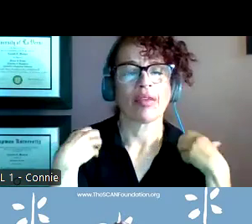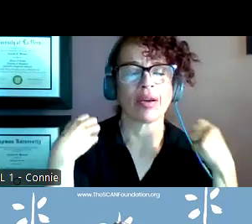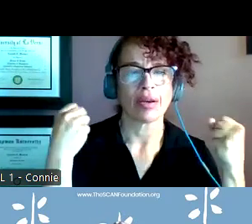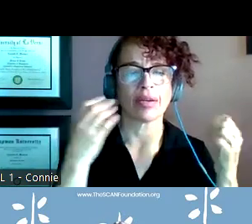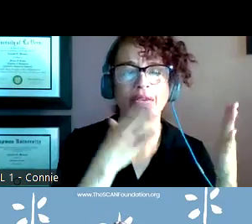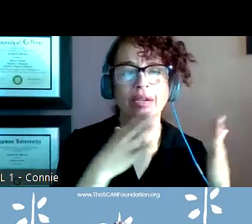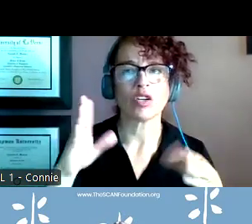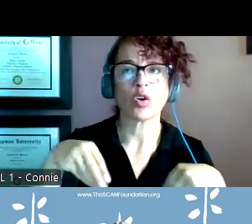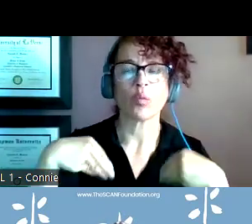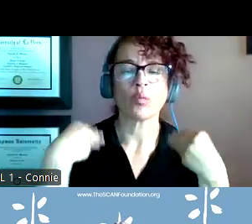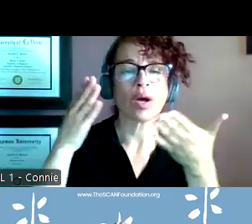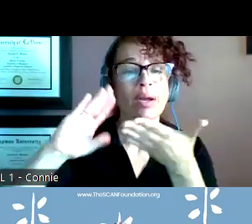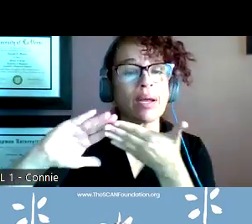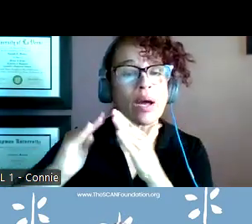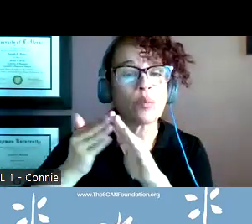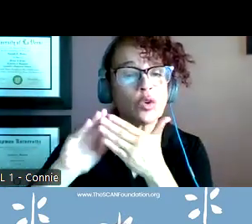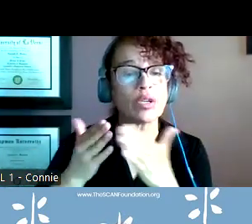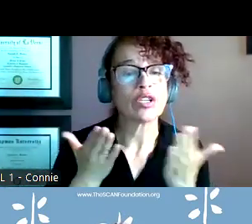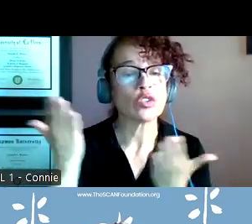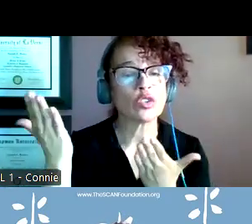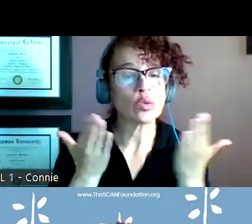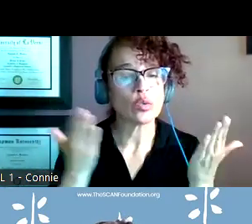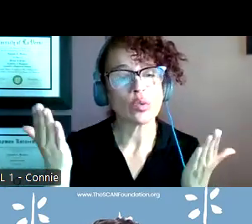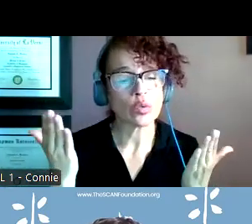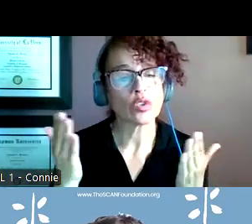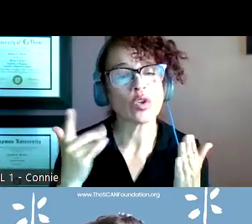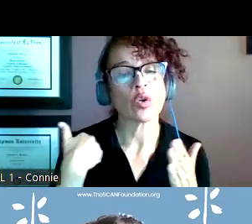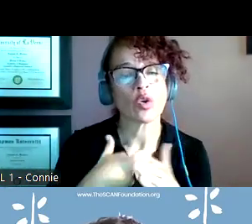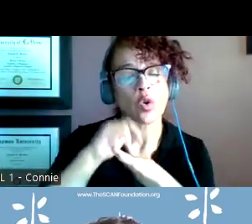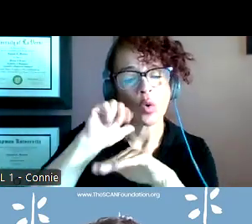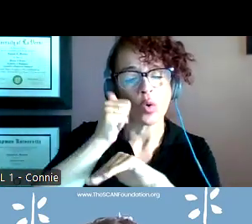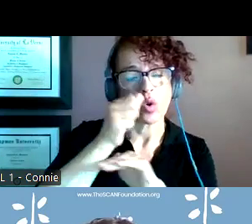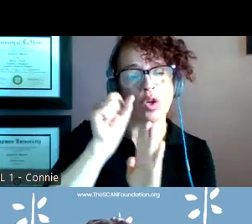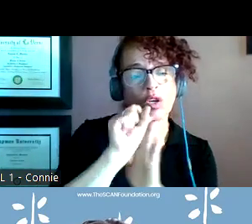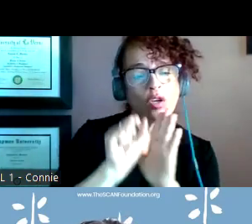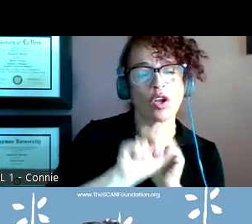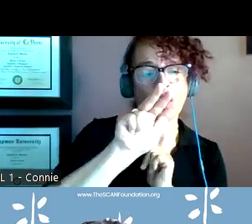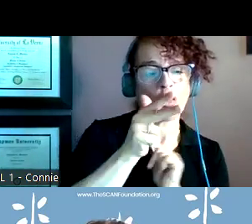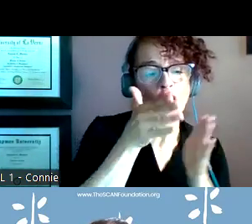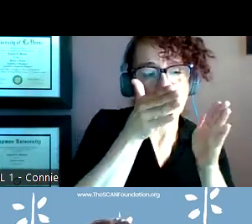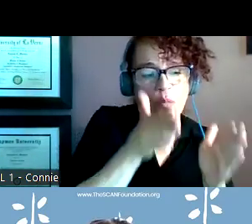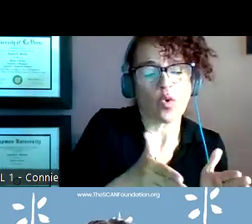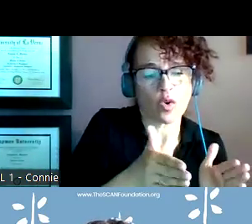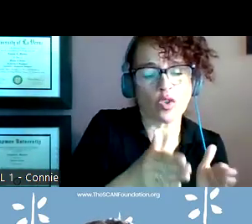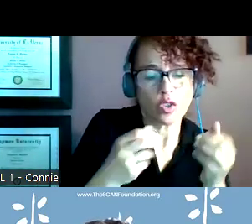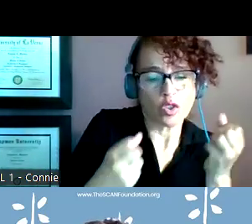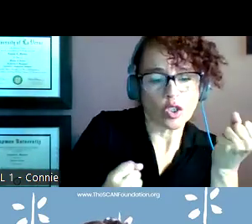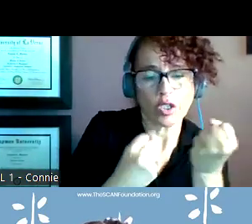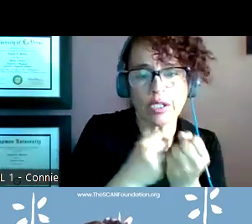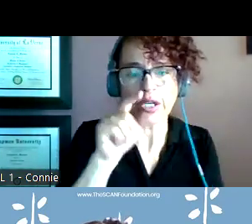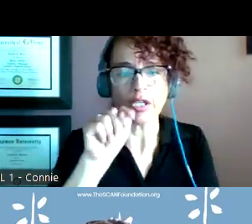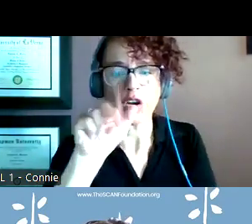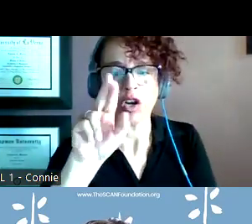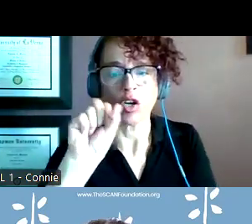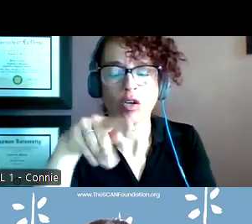home and community-based services. Also, they establish standards for third-party delegation that support transparency,